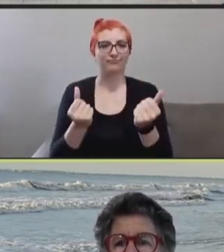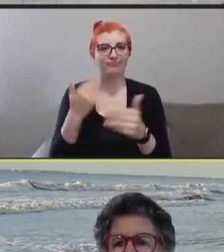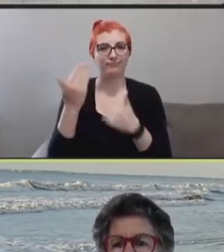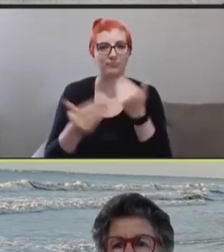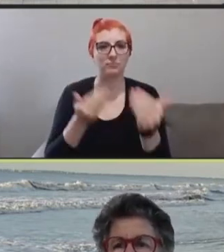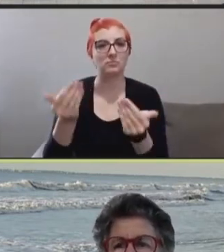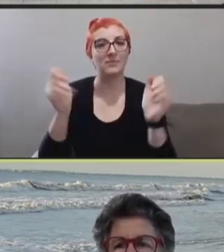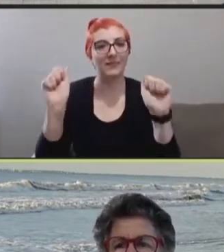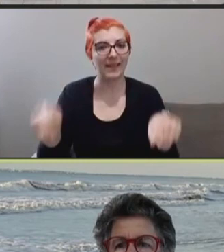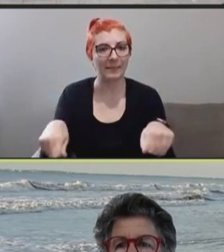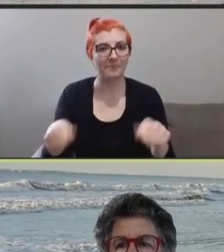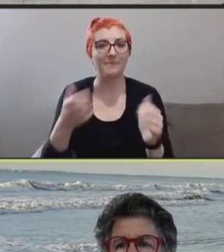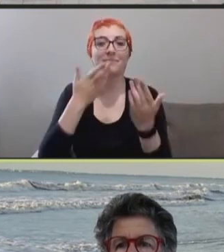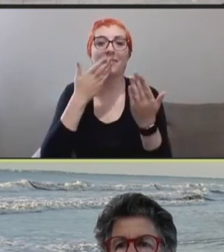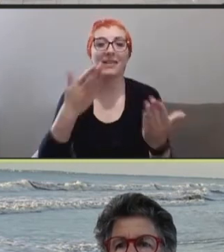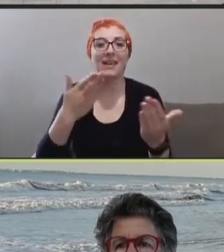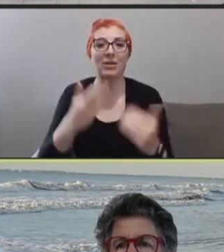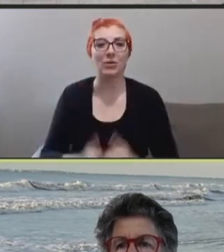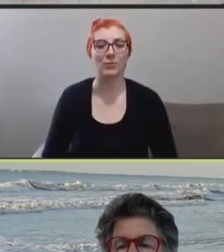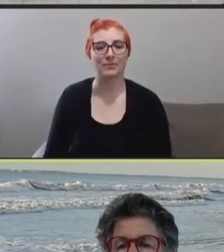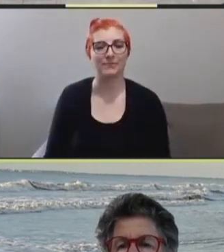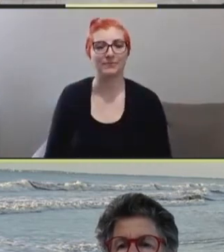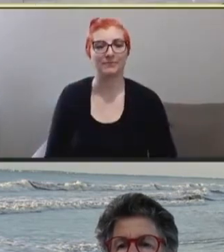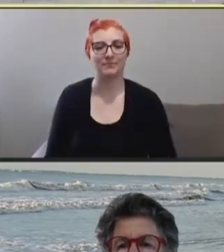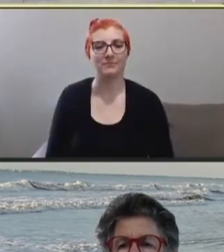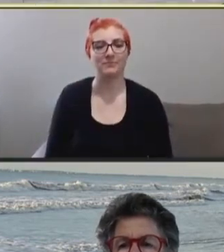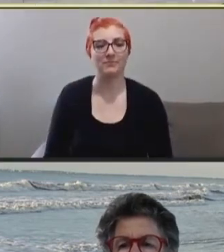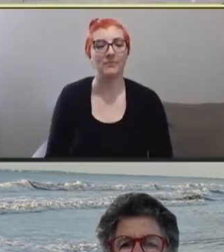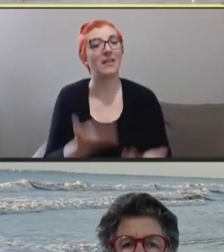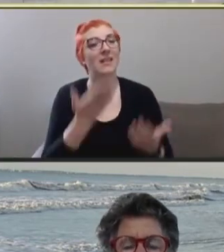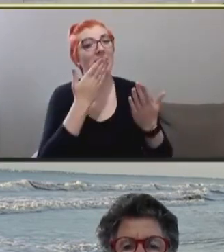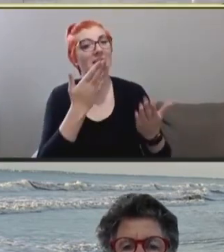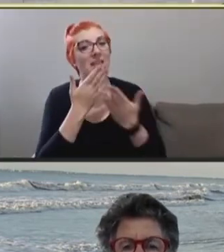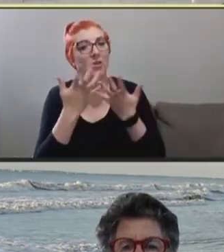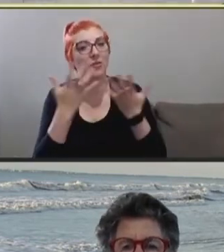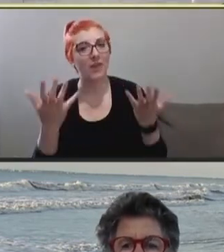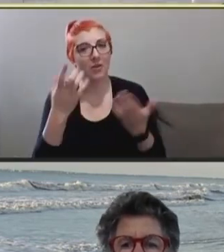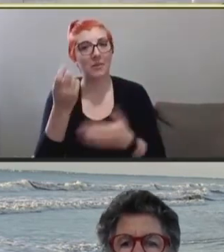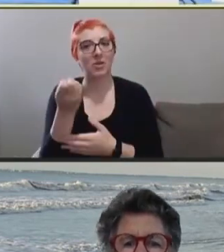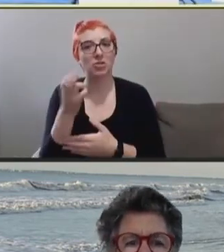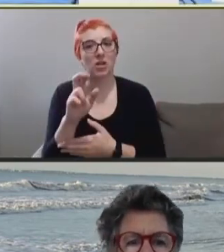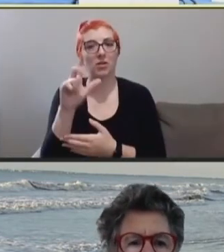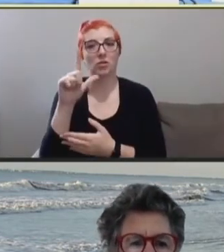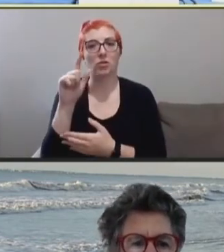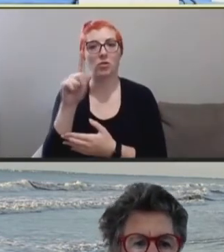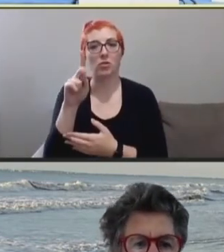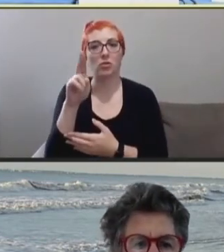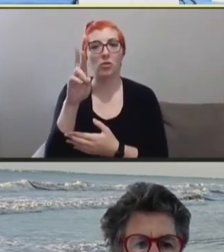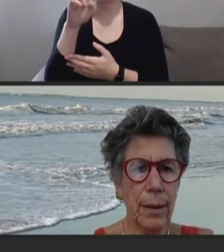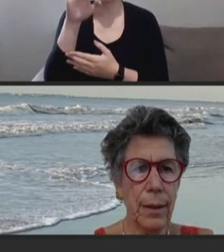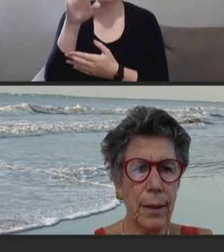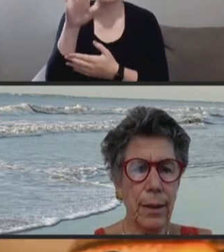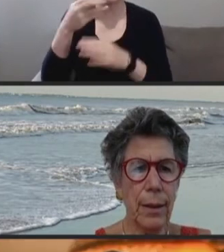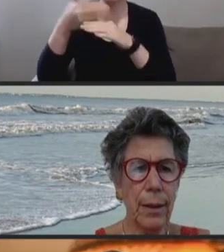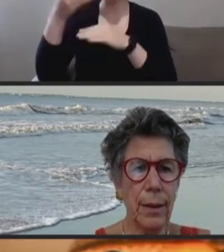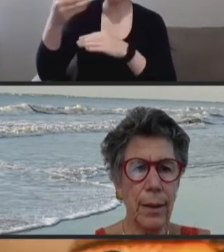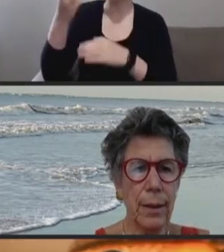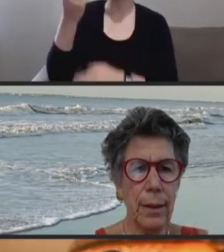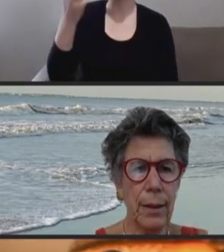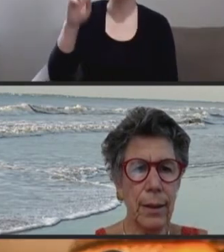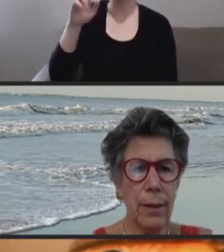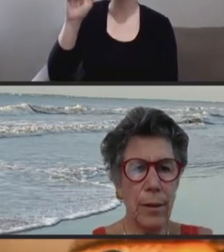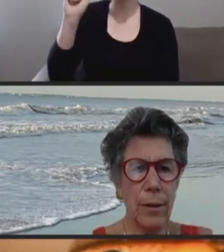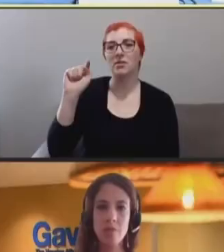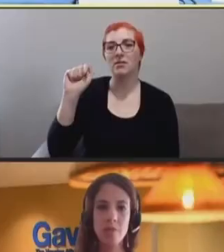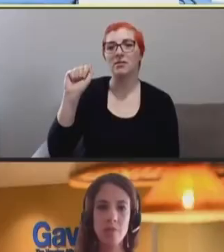that. Thank you. Thank you very much, Dr. Lurie. Our next presenter is Dr. Tiziana Scarna